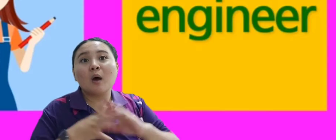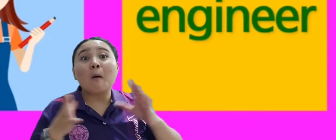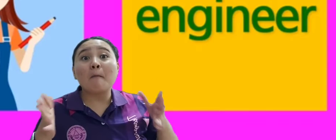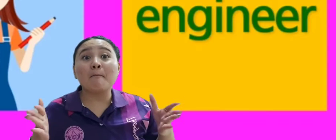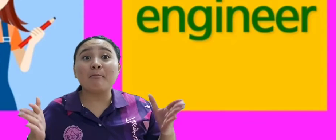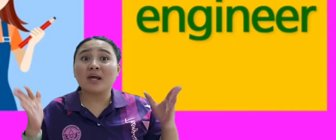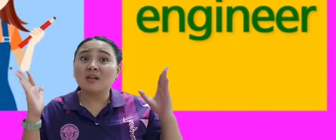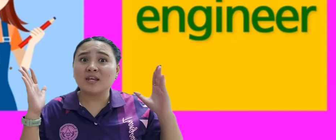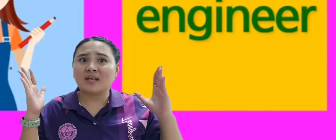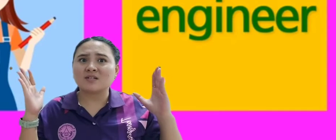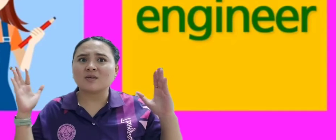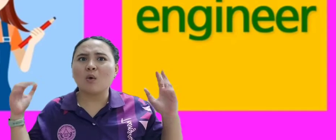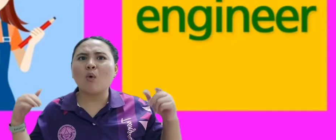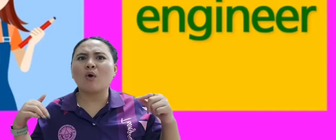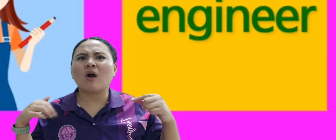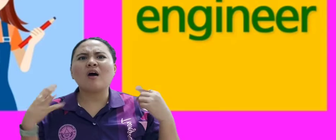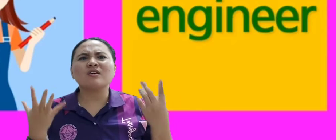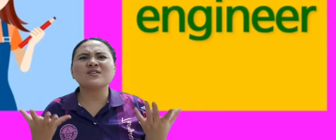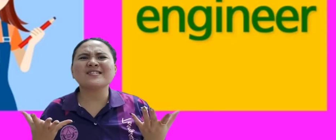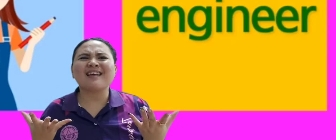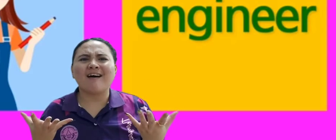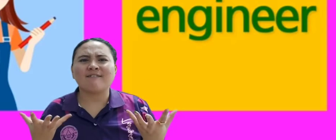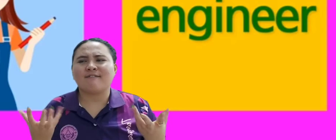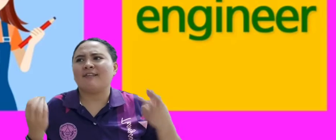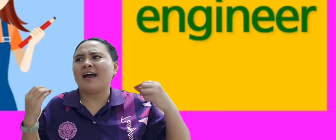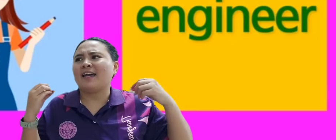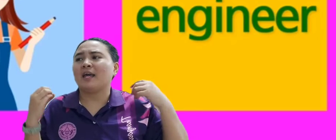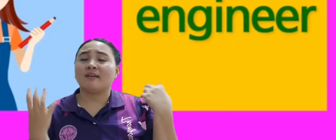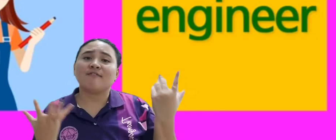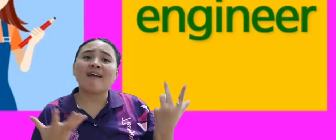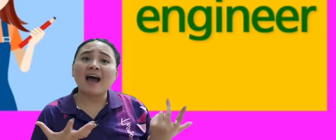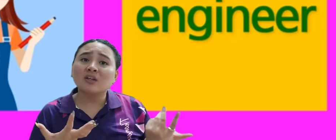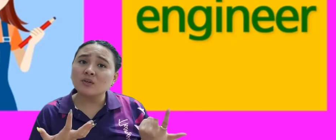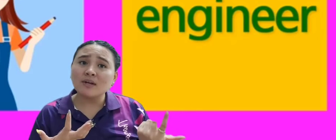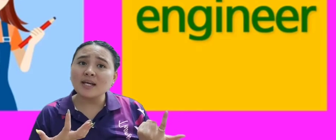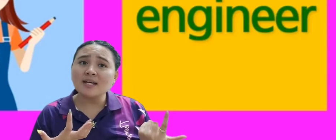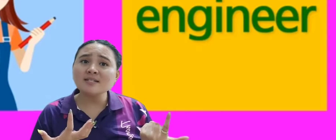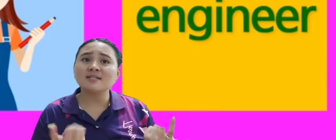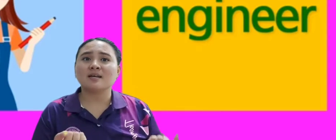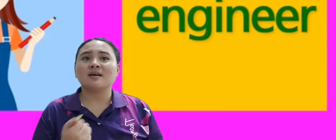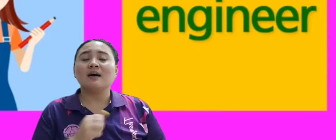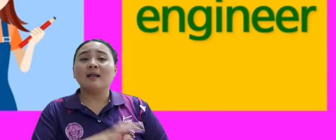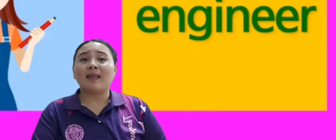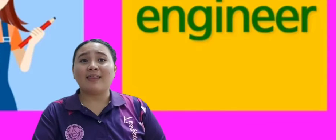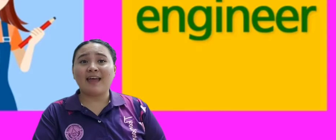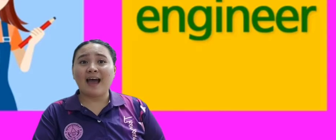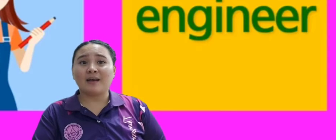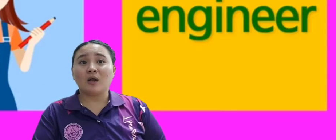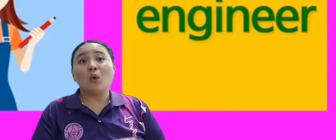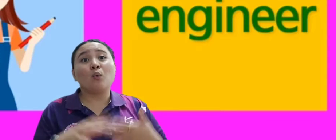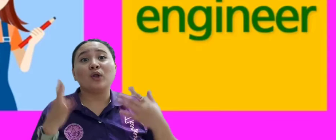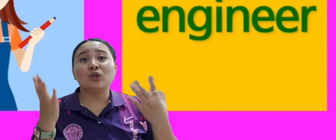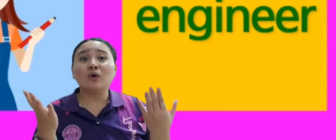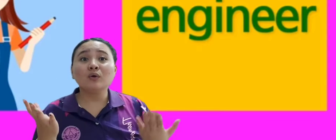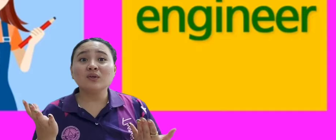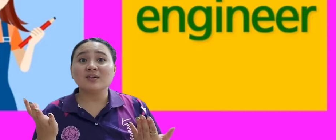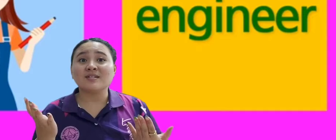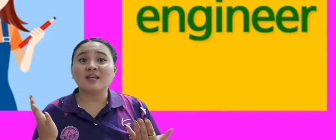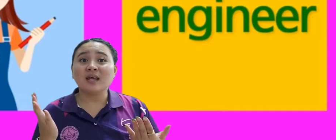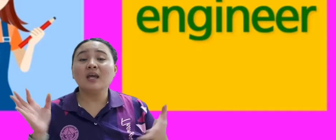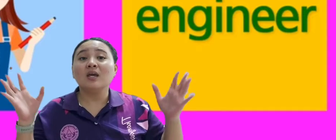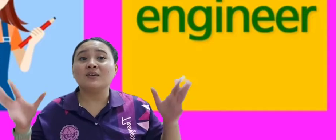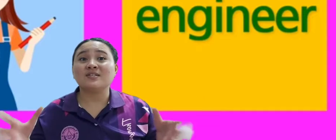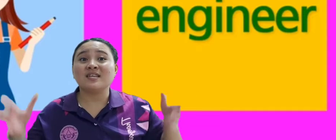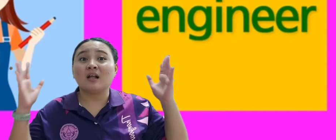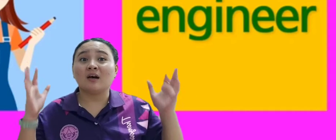build buildings or other stuff like in the factories, like that. When you go to